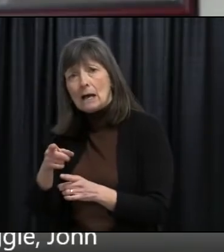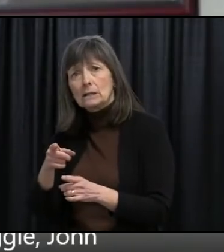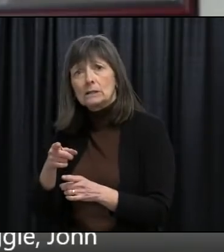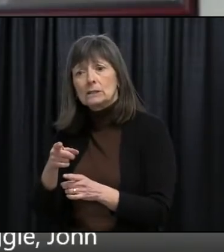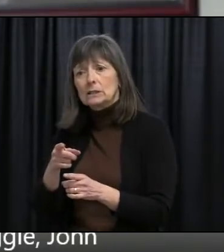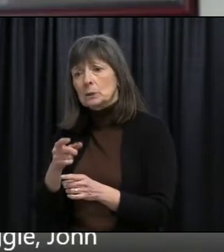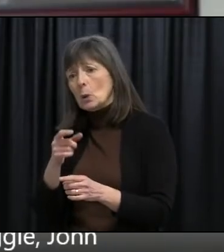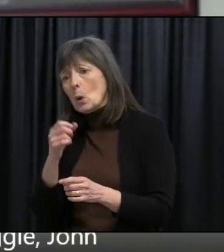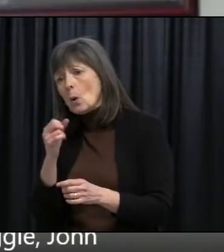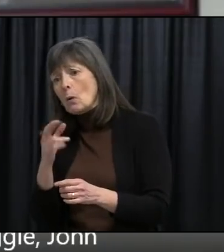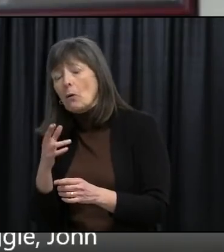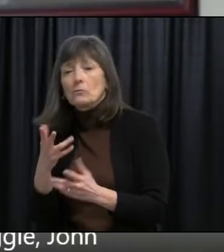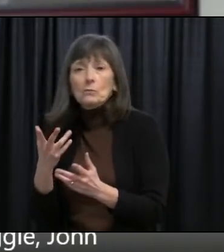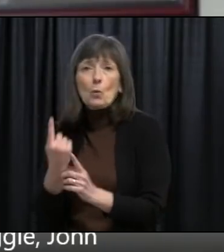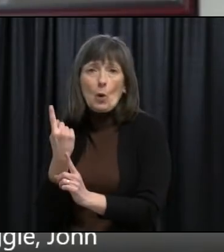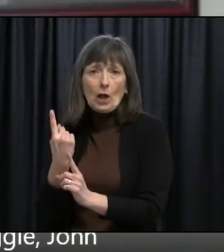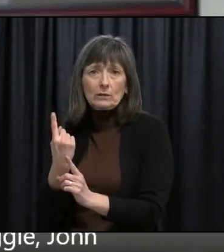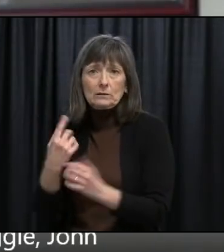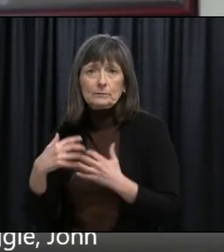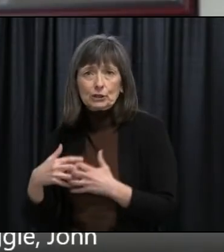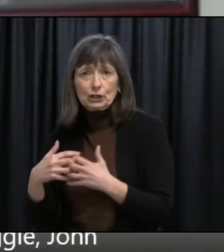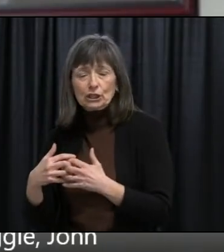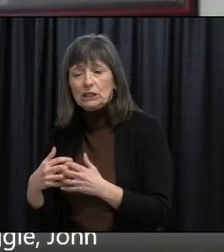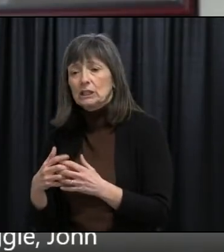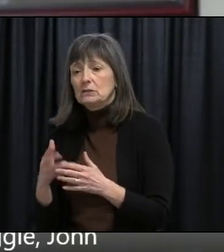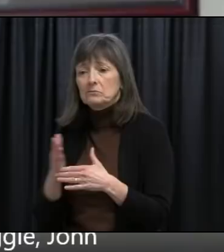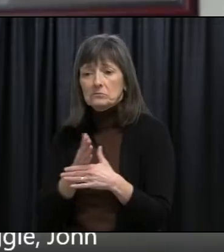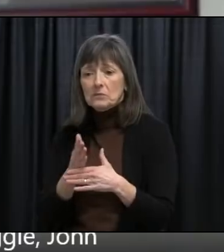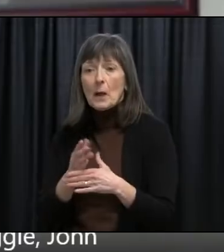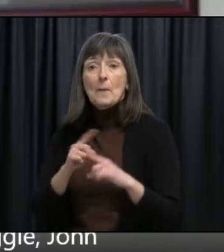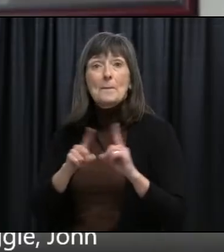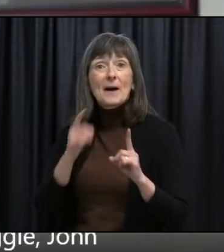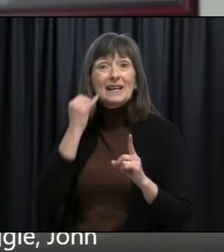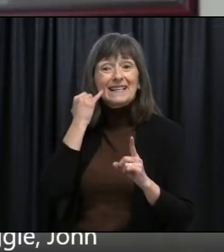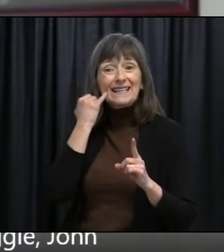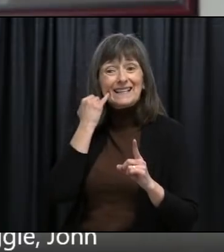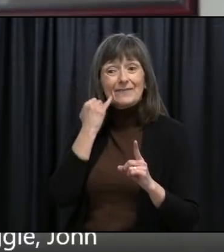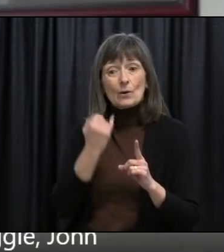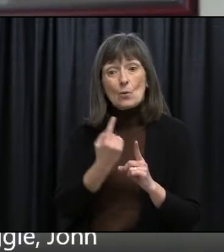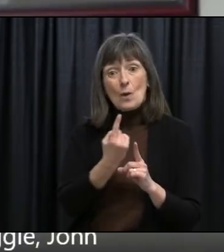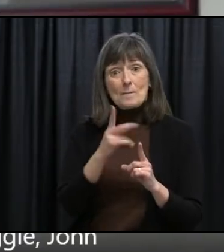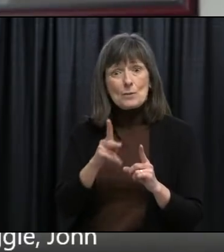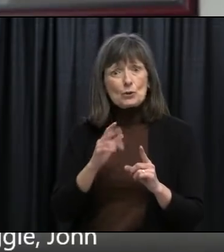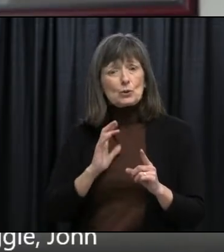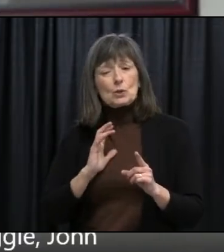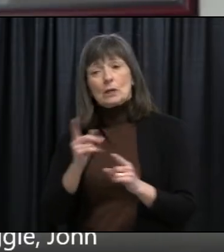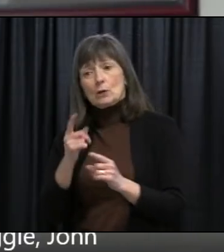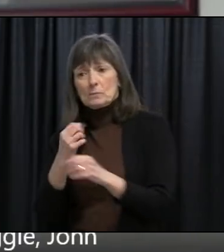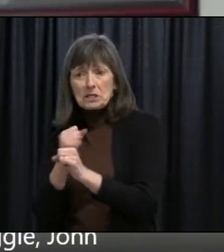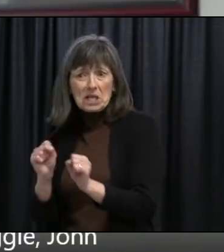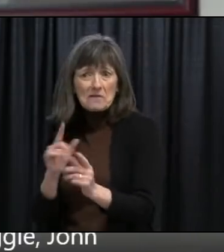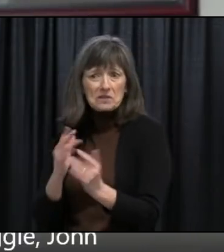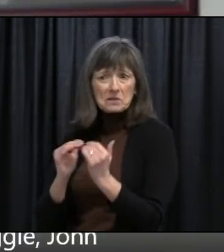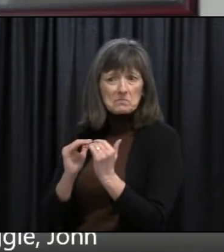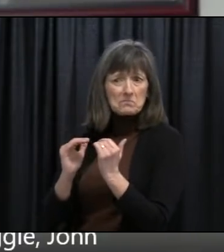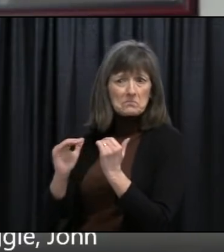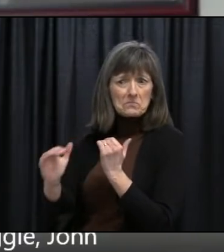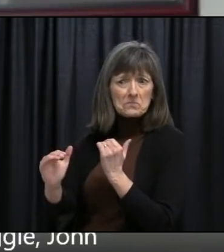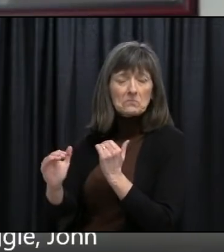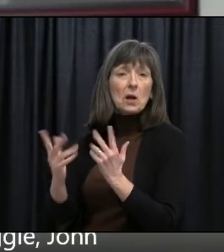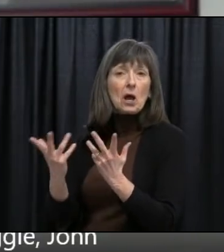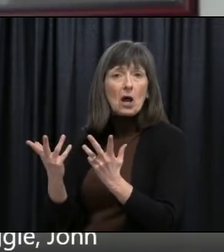out in a way that you can't if you've got a highly unstable individual. We are conscious,